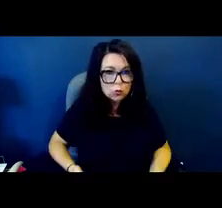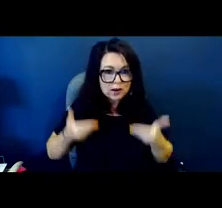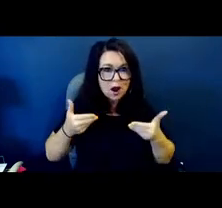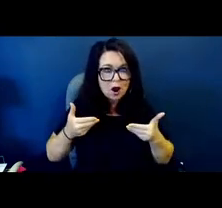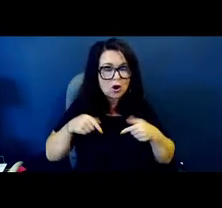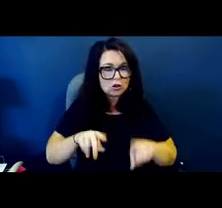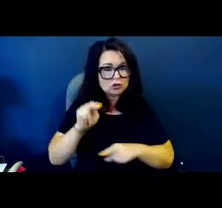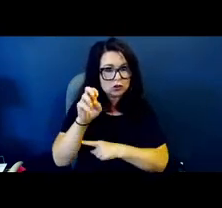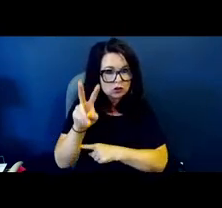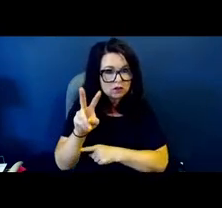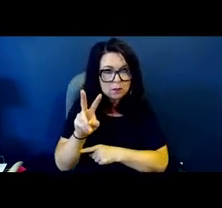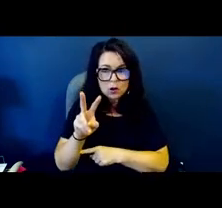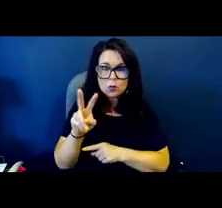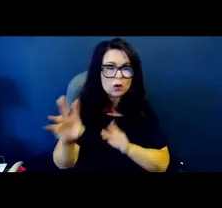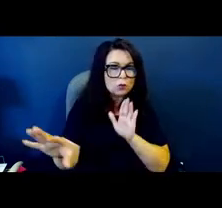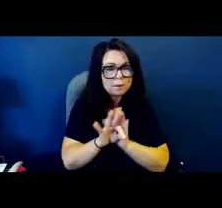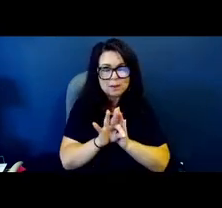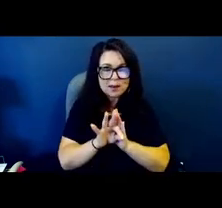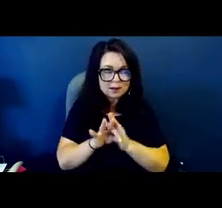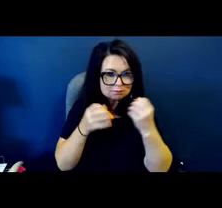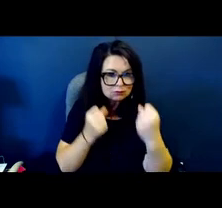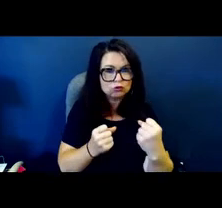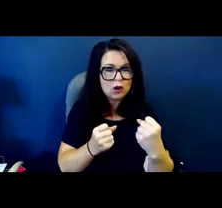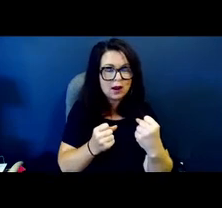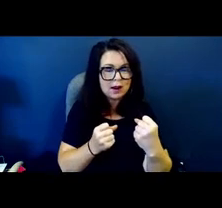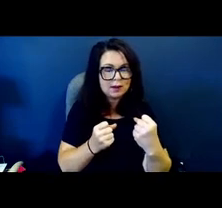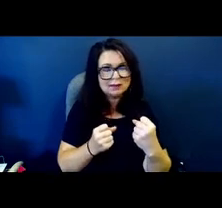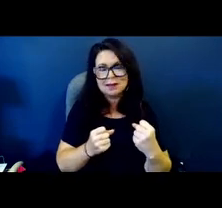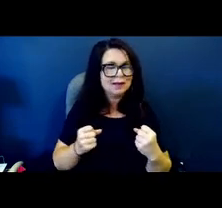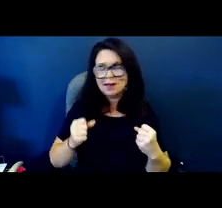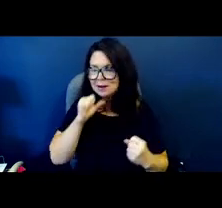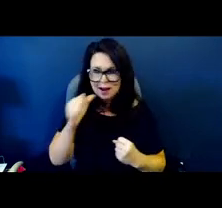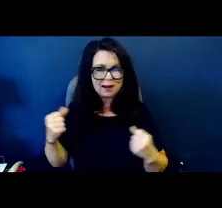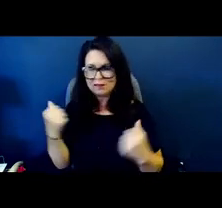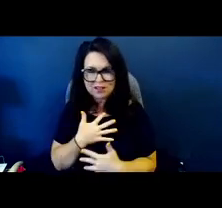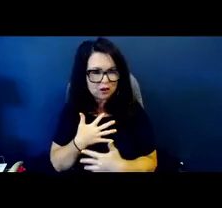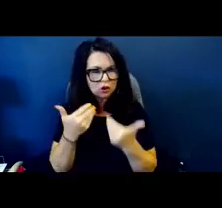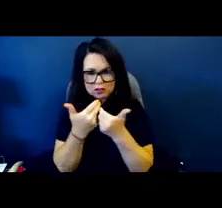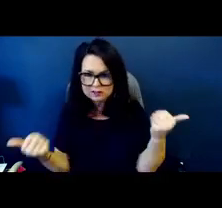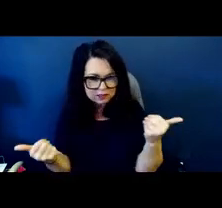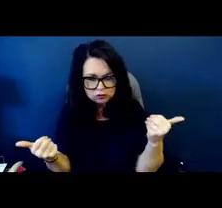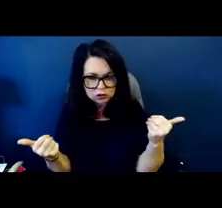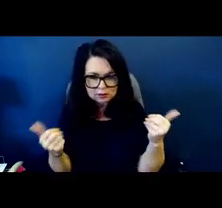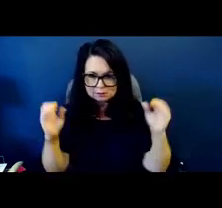strength and thoughtful leadership over fear and division.